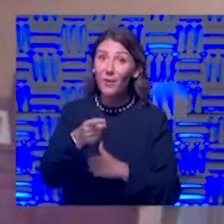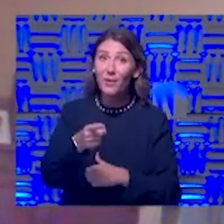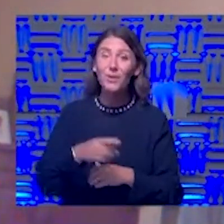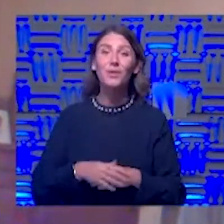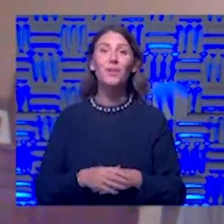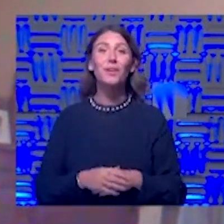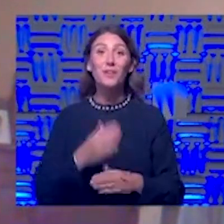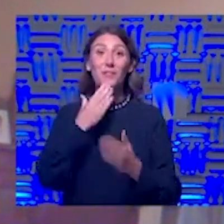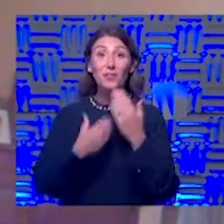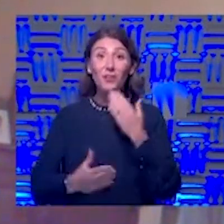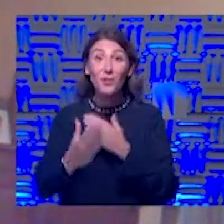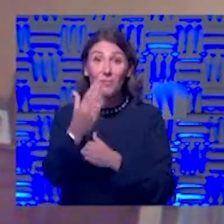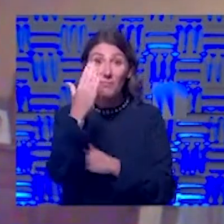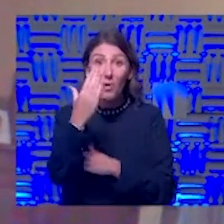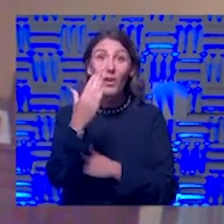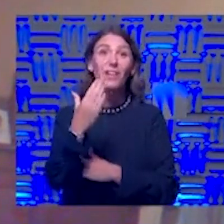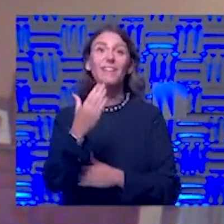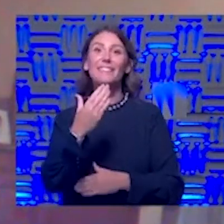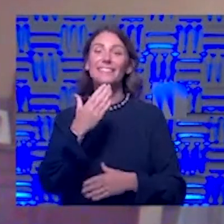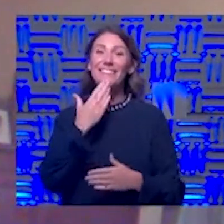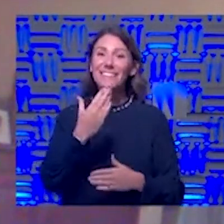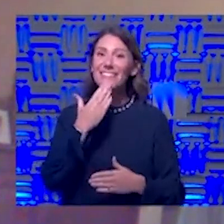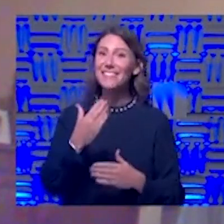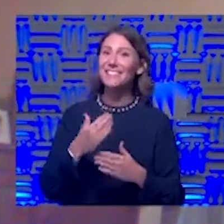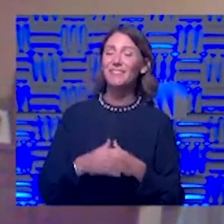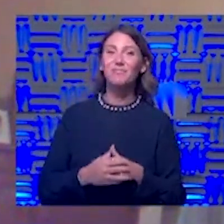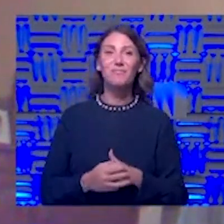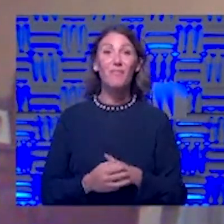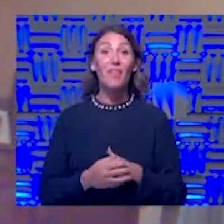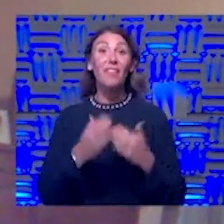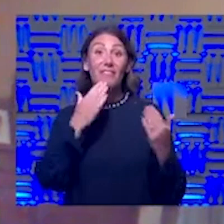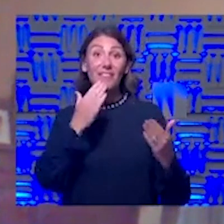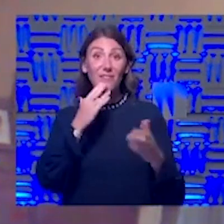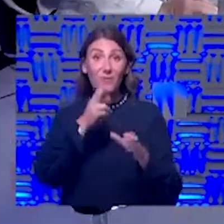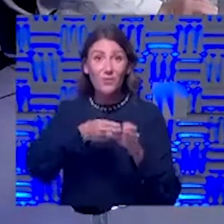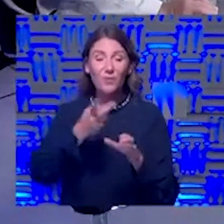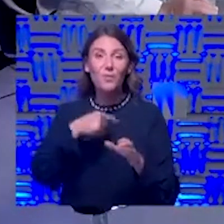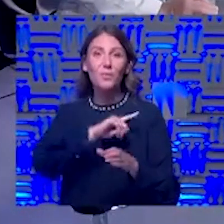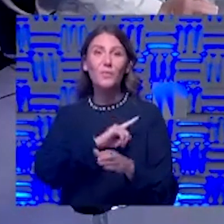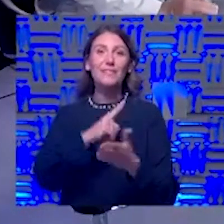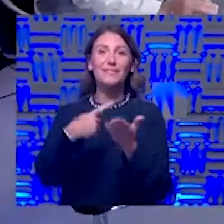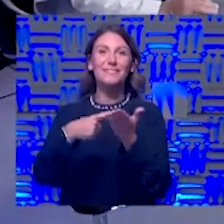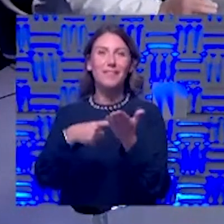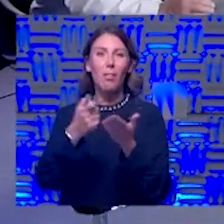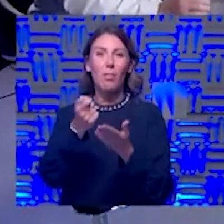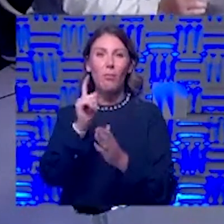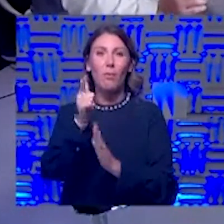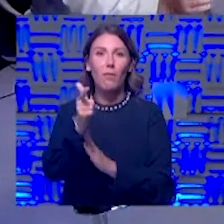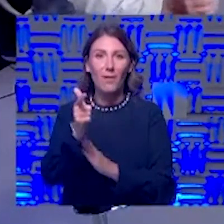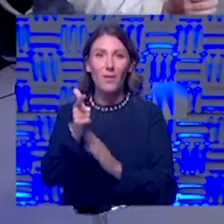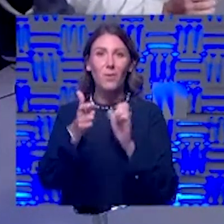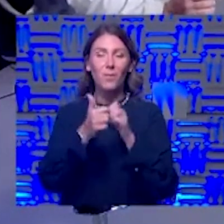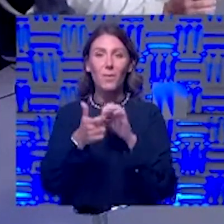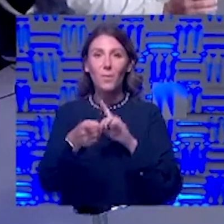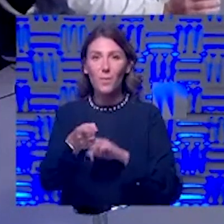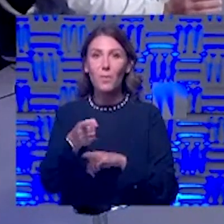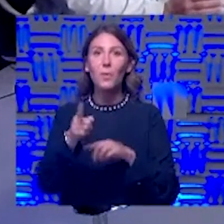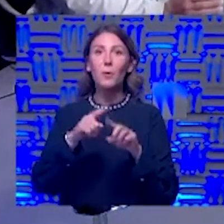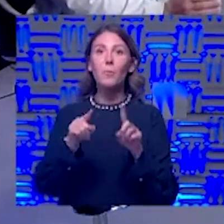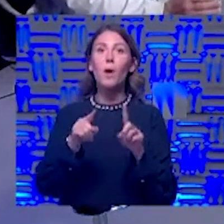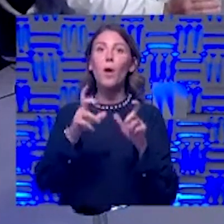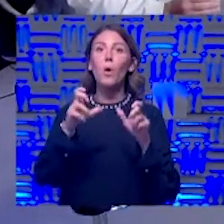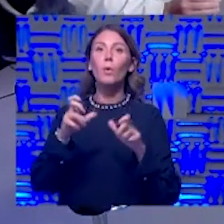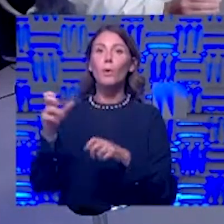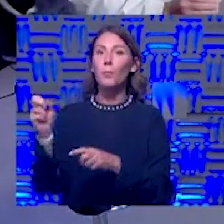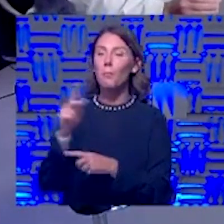Good morning. Great to join you this morning. Great. Thank you so much for joining us. So we're going to talk to you just a little bit, but I did want to get back with